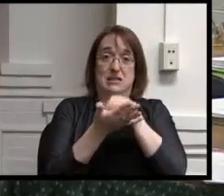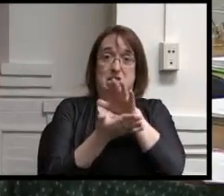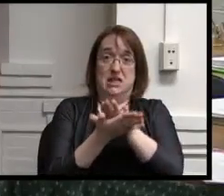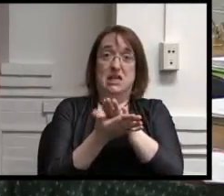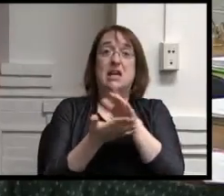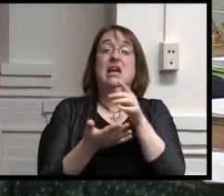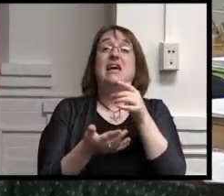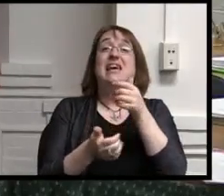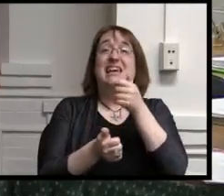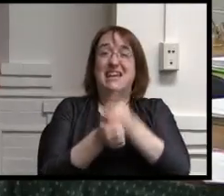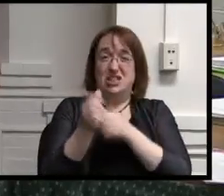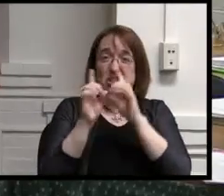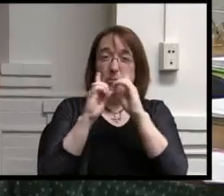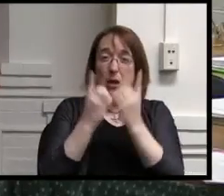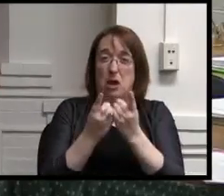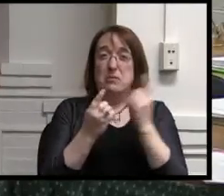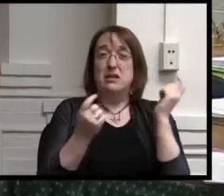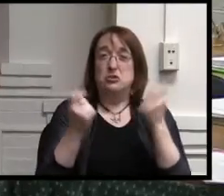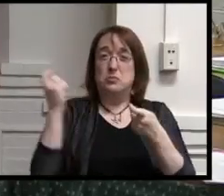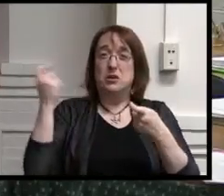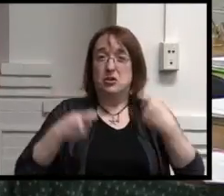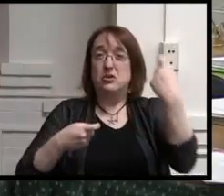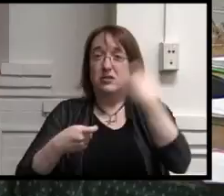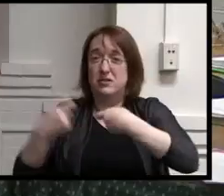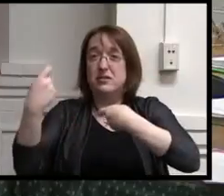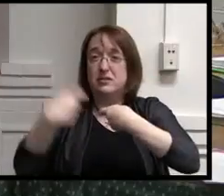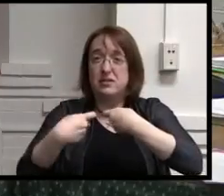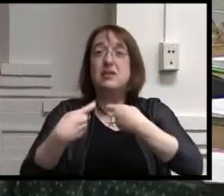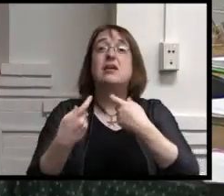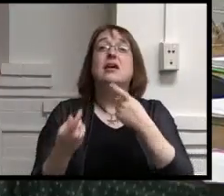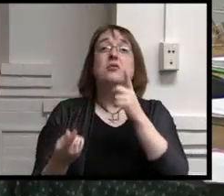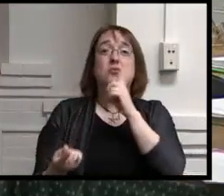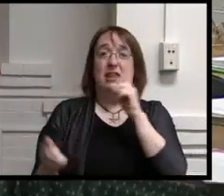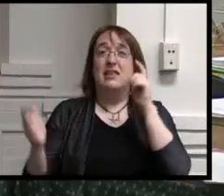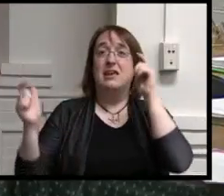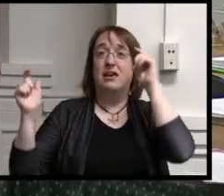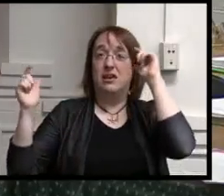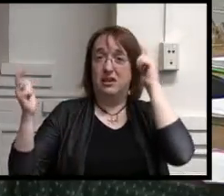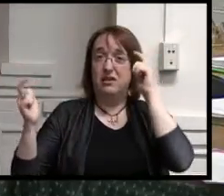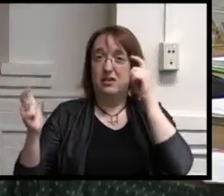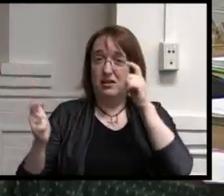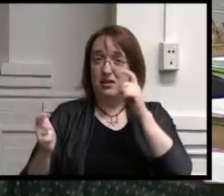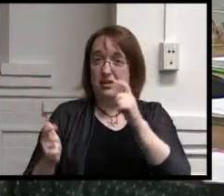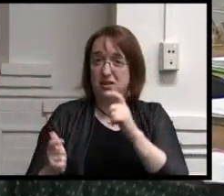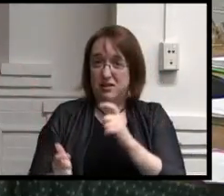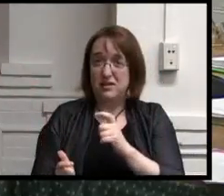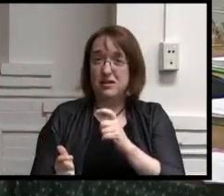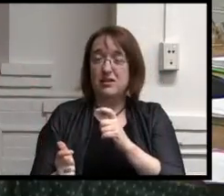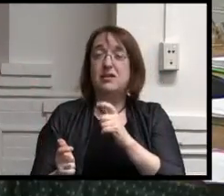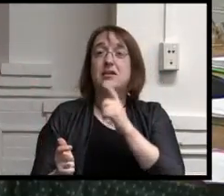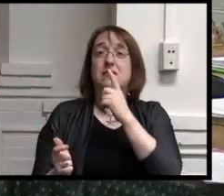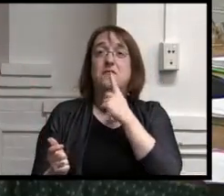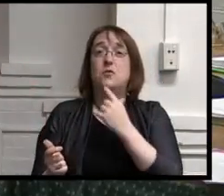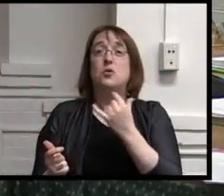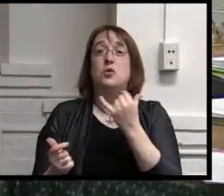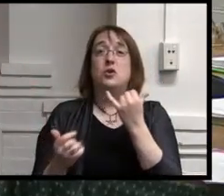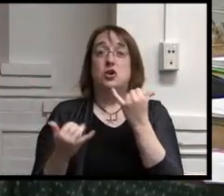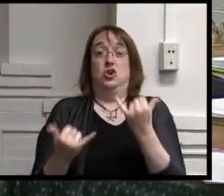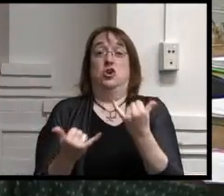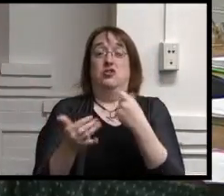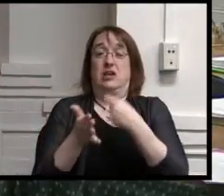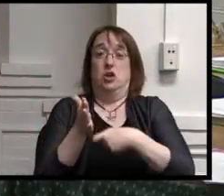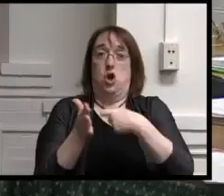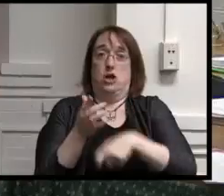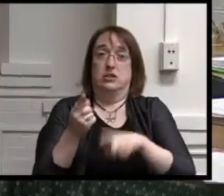different departments to squeeze as much out of the current costs